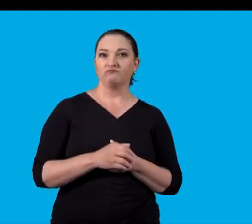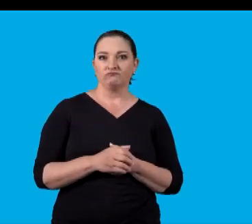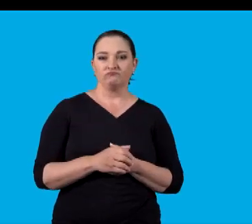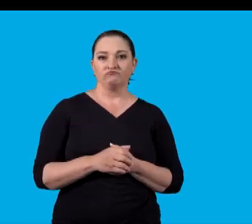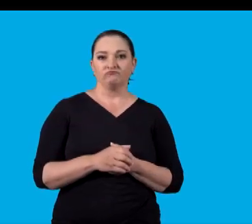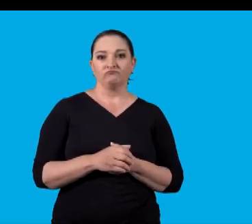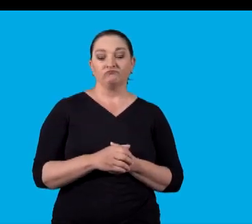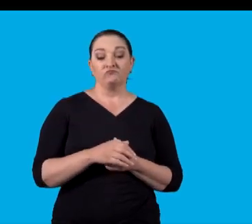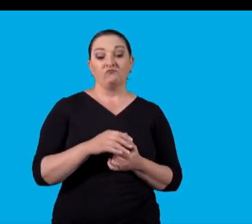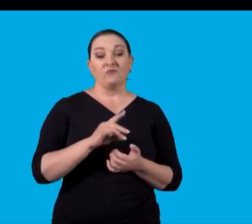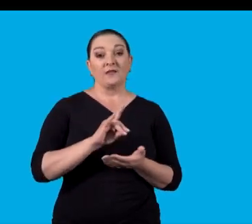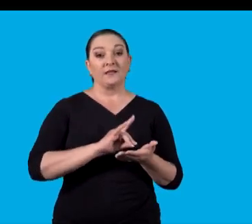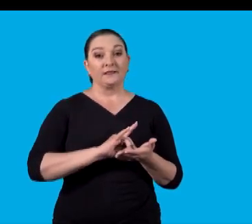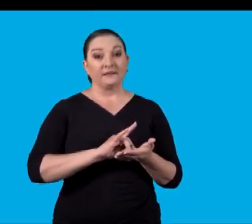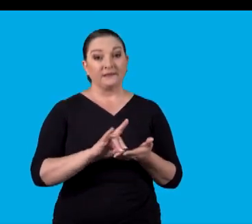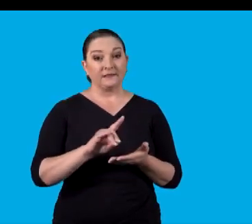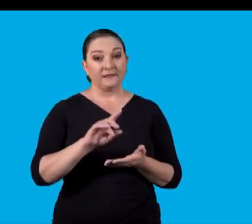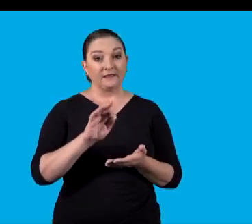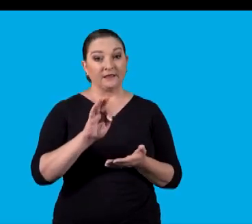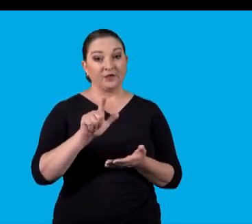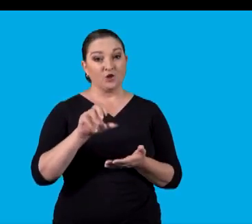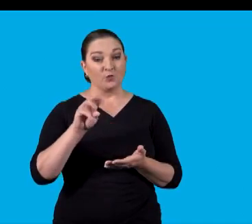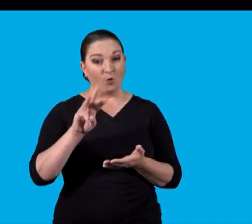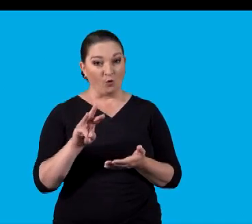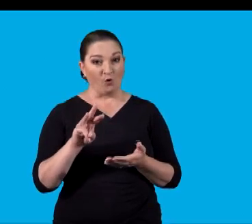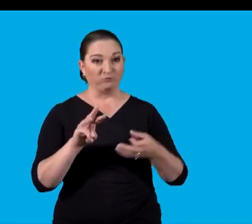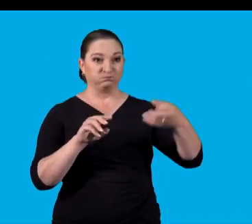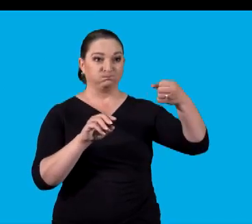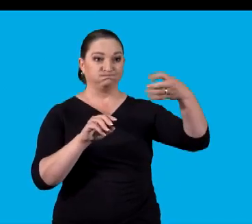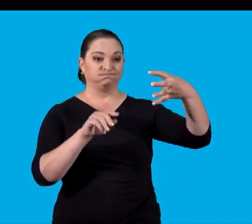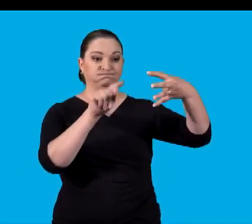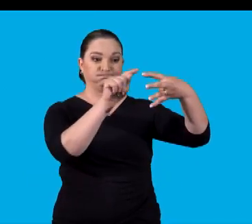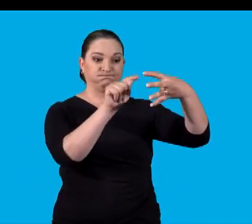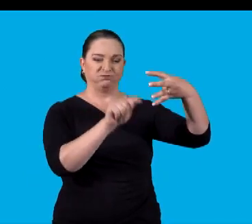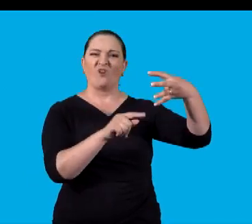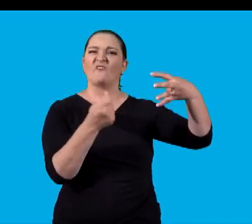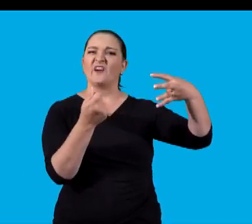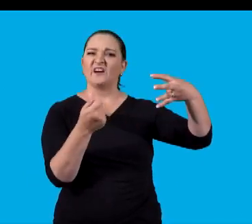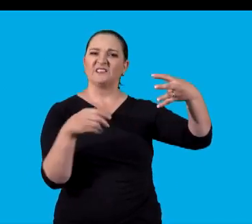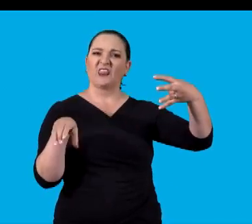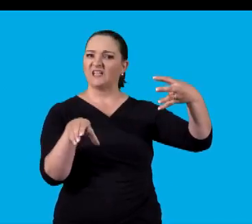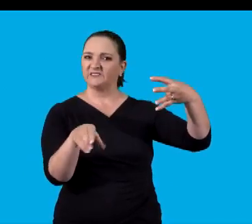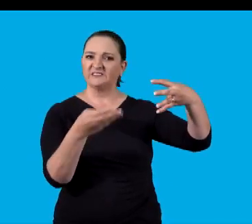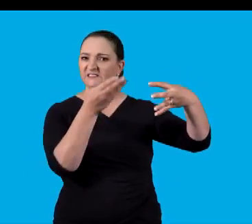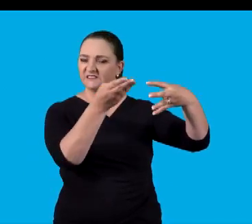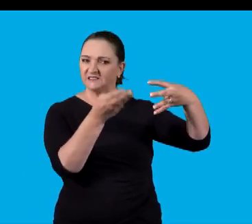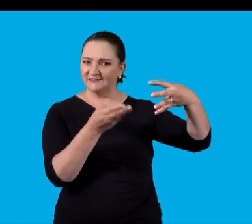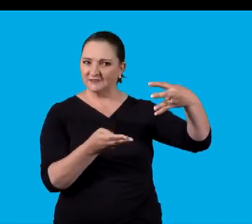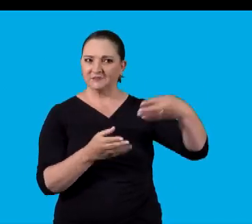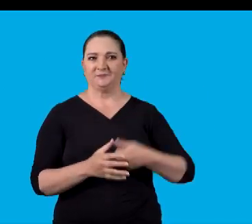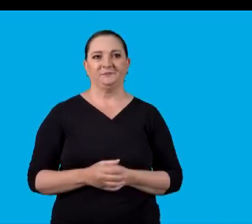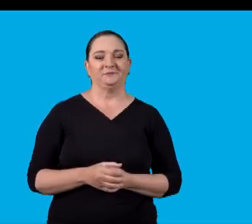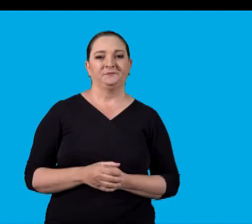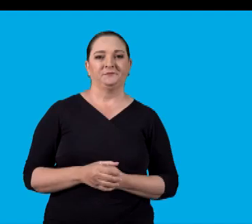The next aspect is the cash flow from financing activities. Cash